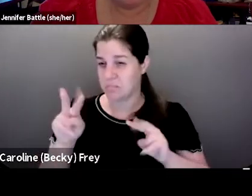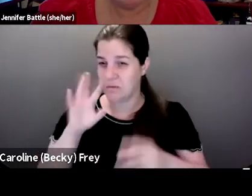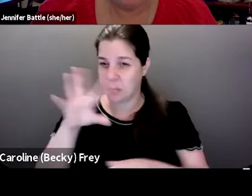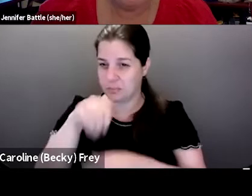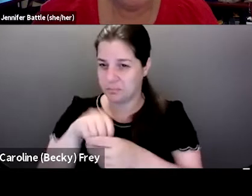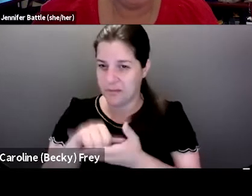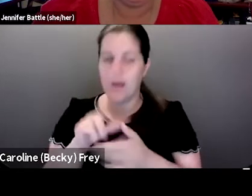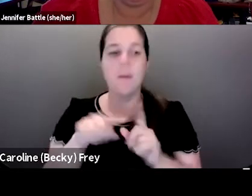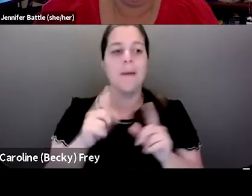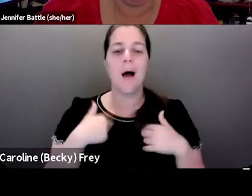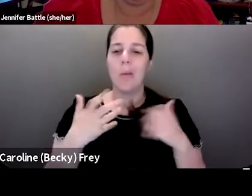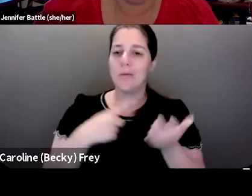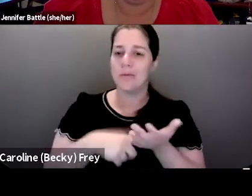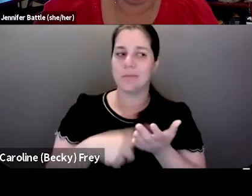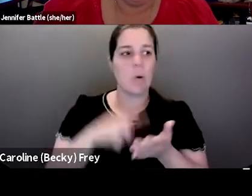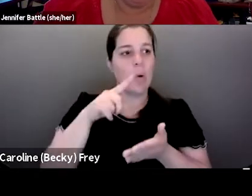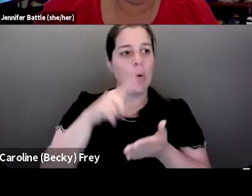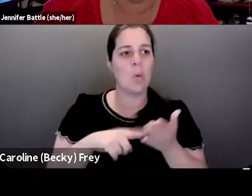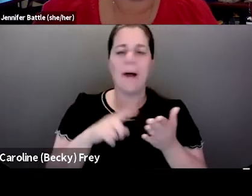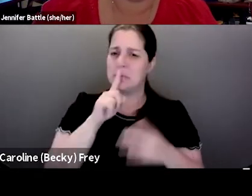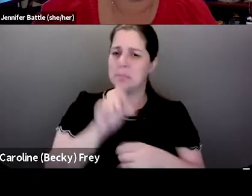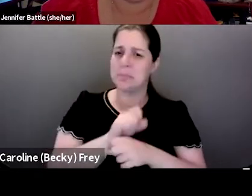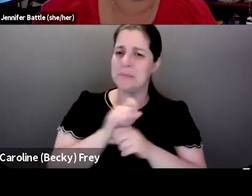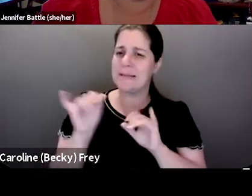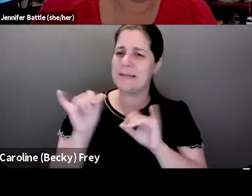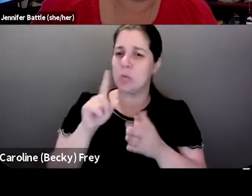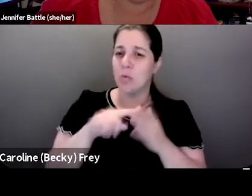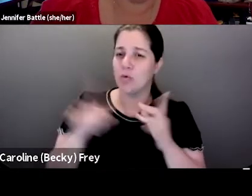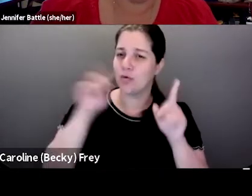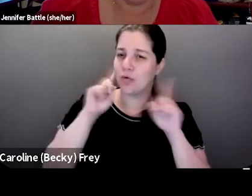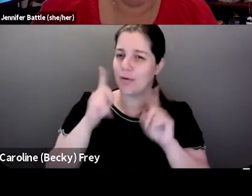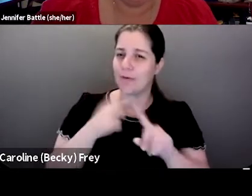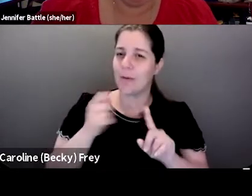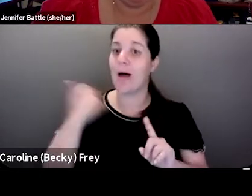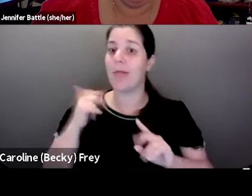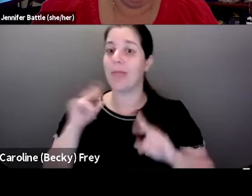is, of course, very similar to what you've been hearing from all the colleagues, which is,